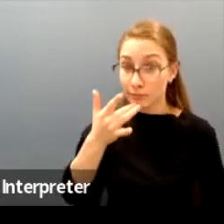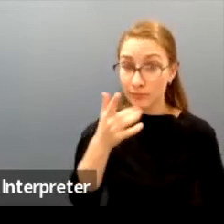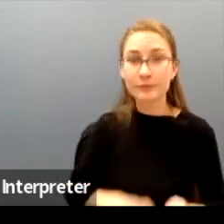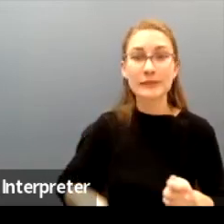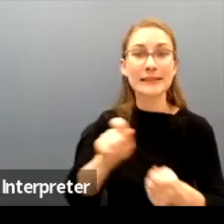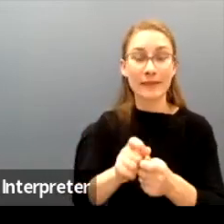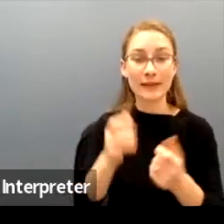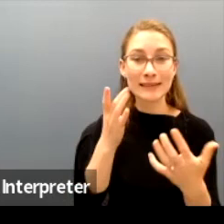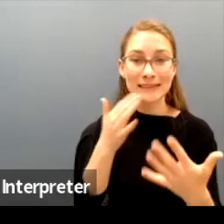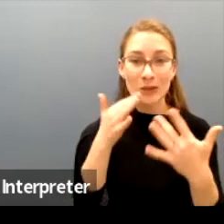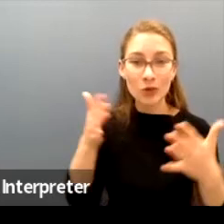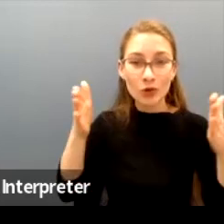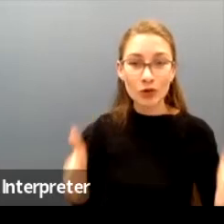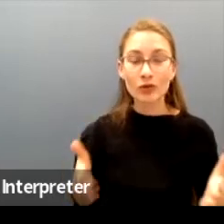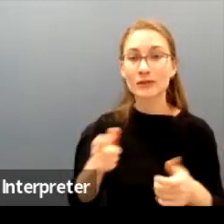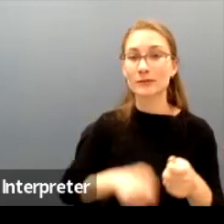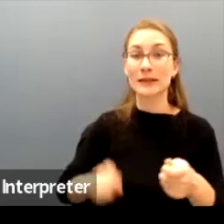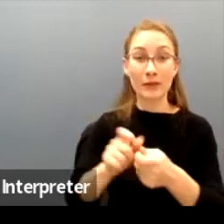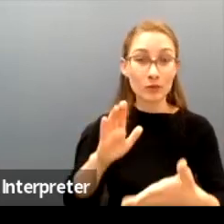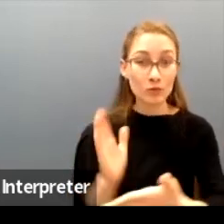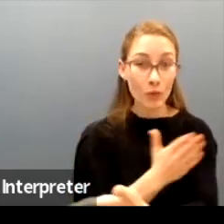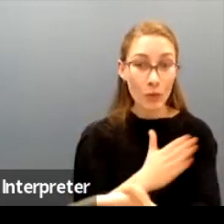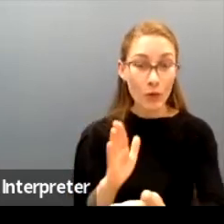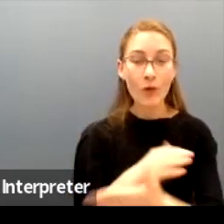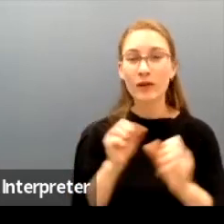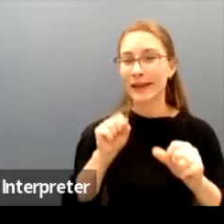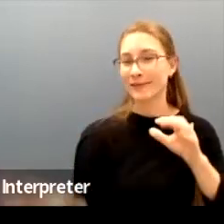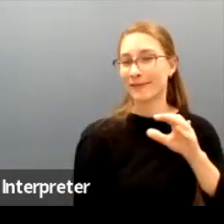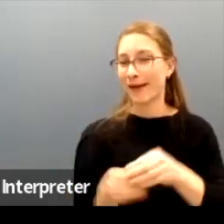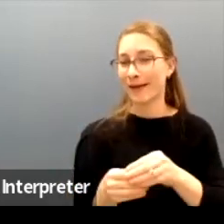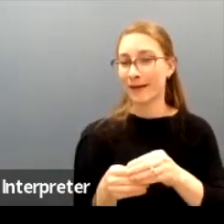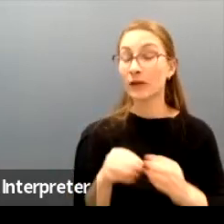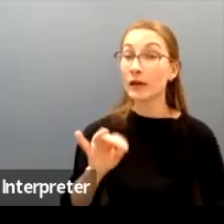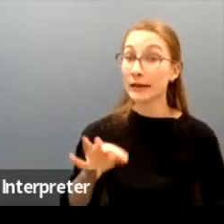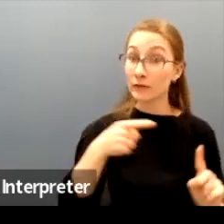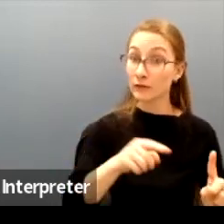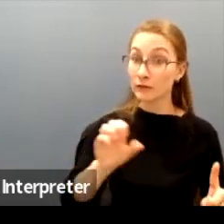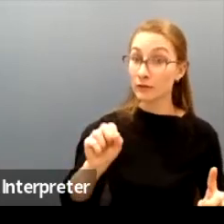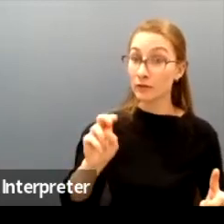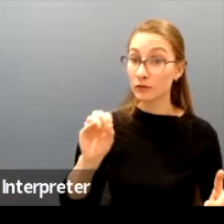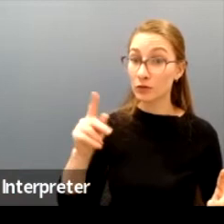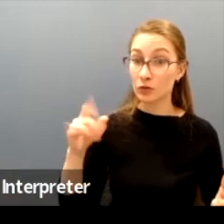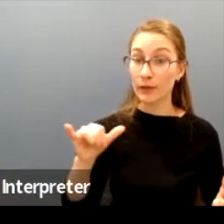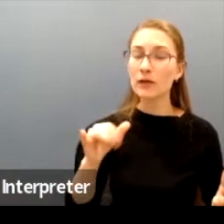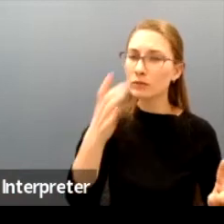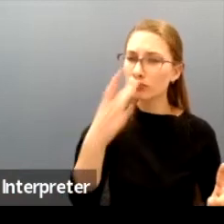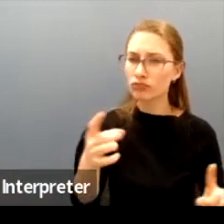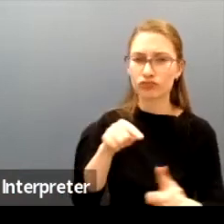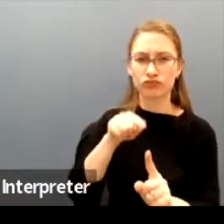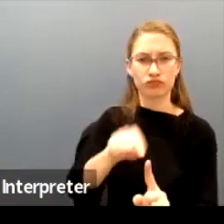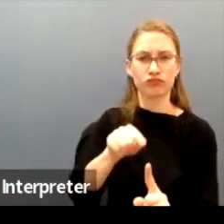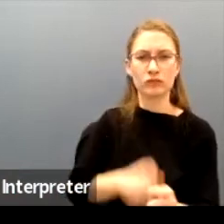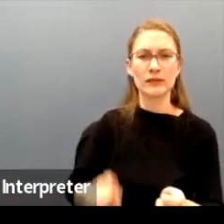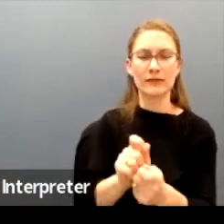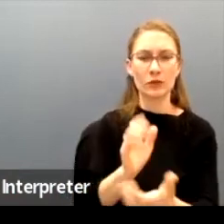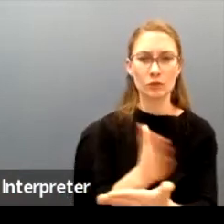in a specific artist or specific song in there as well, if that generates his interest. Maybe move around or take away some of the core words and add